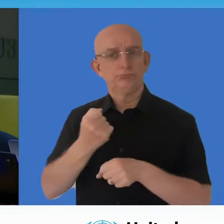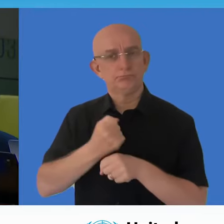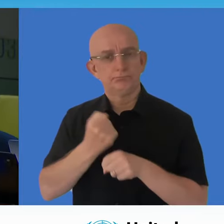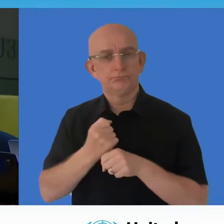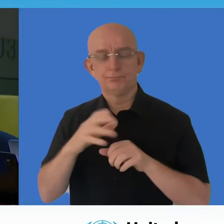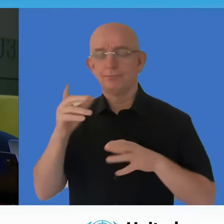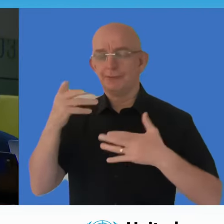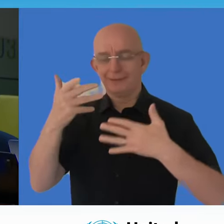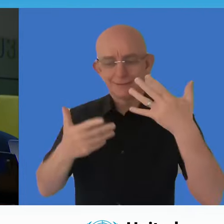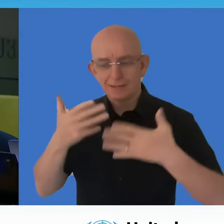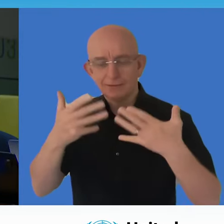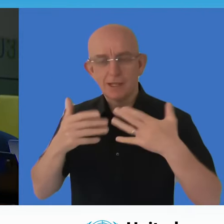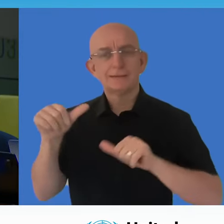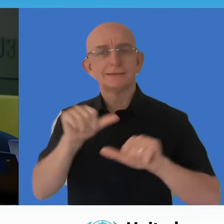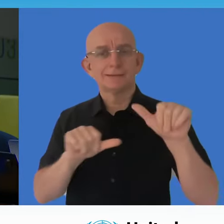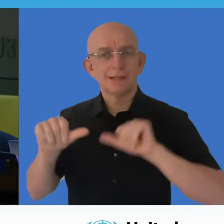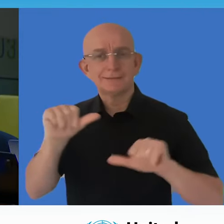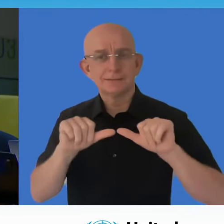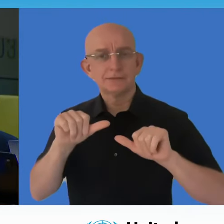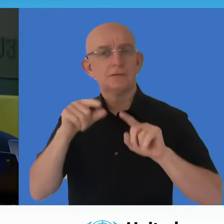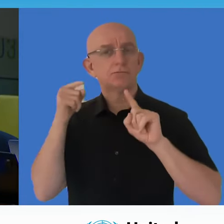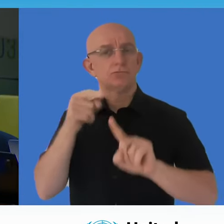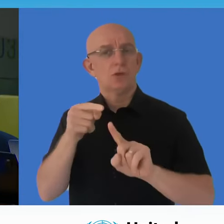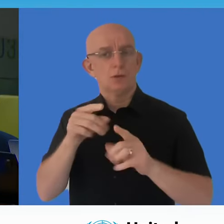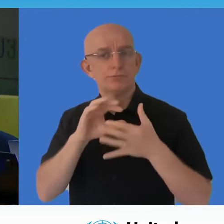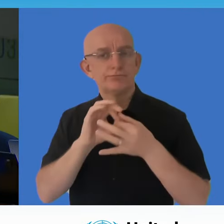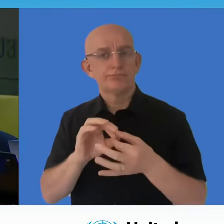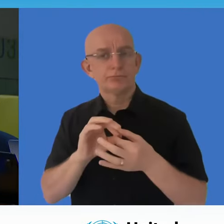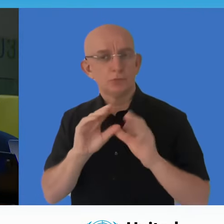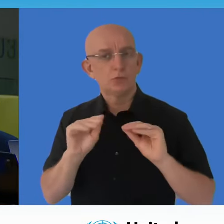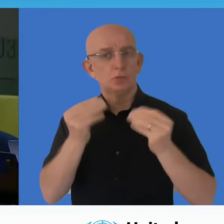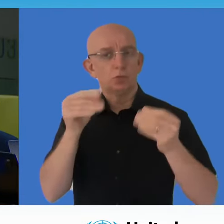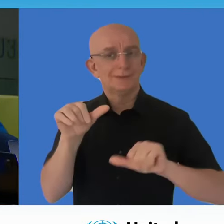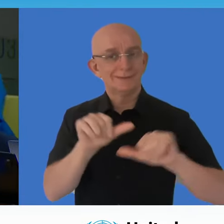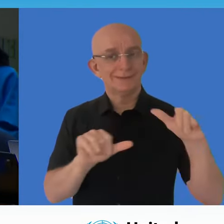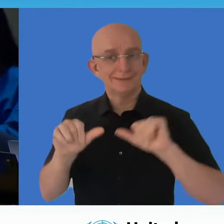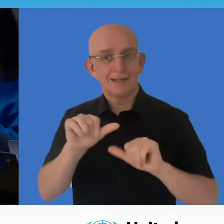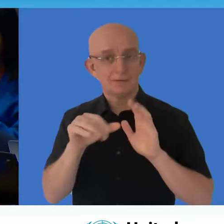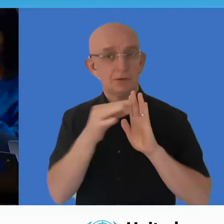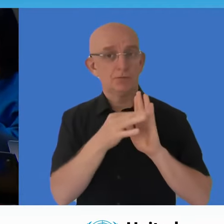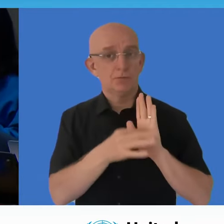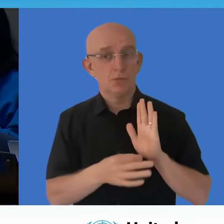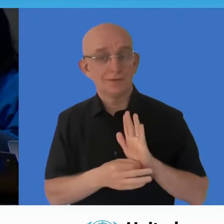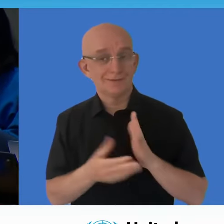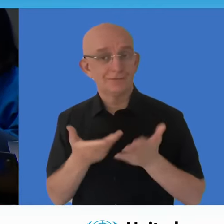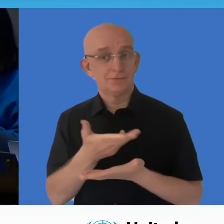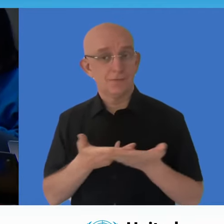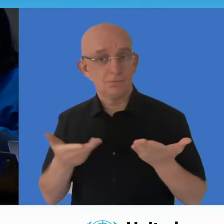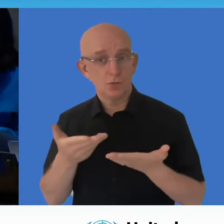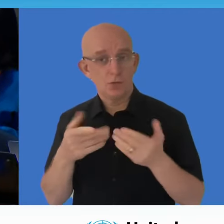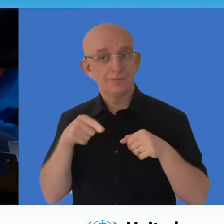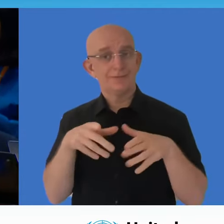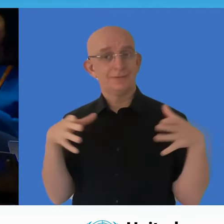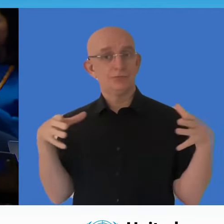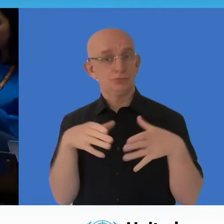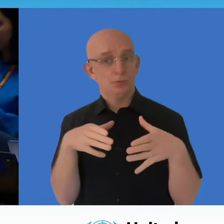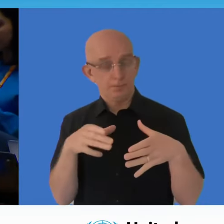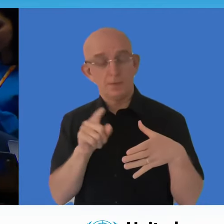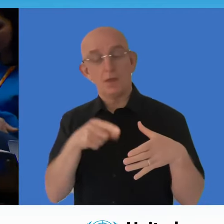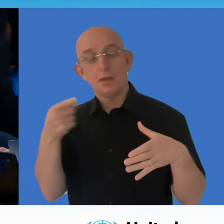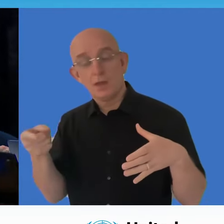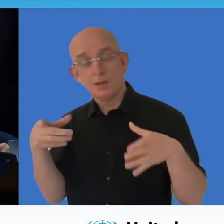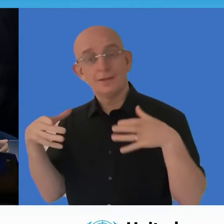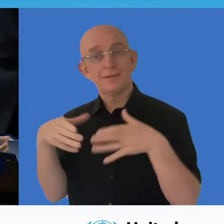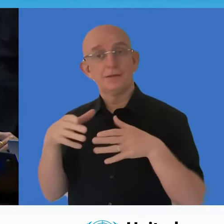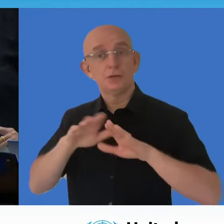Youth Science Policy Interface Platform of the Major Group for Children and Youth.